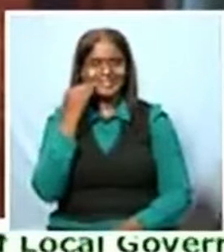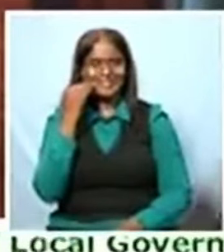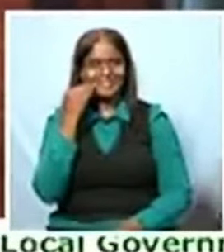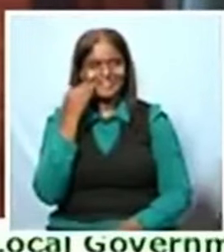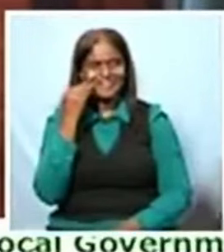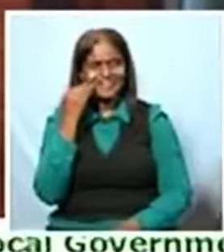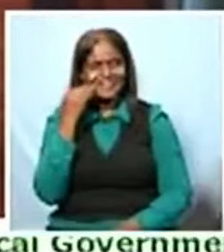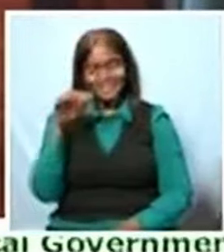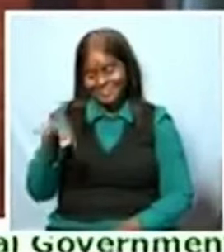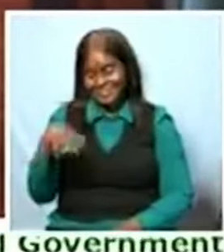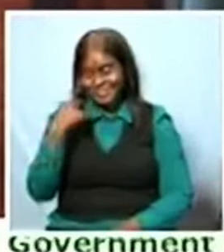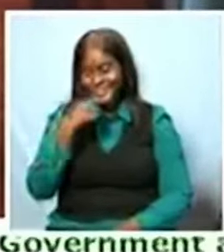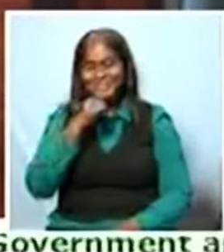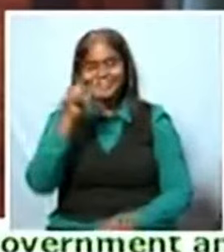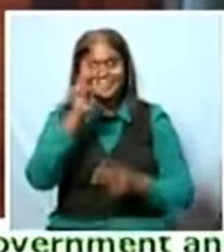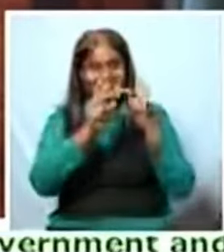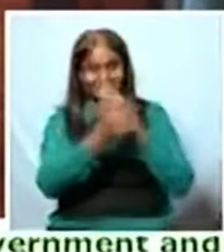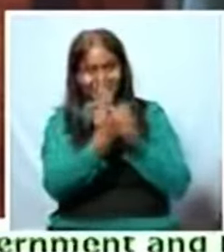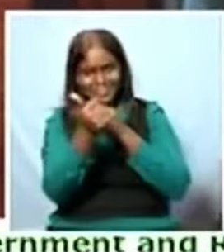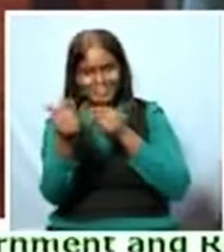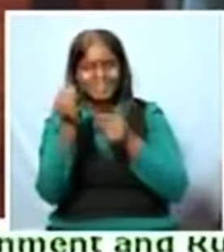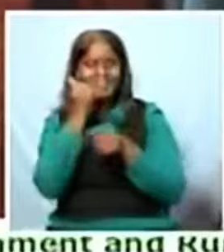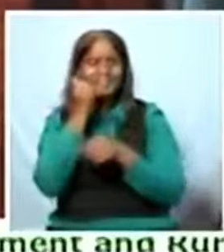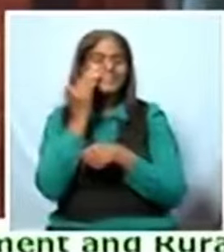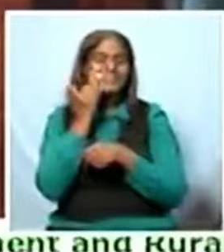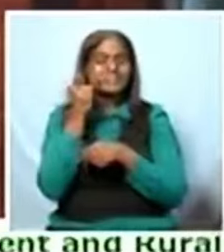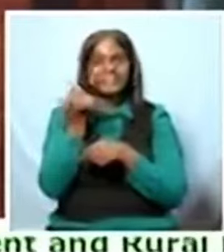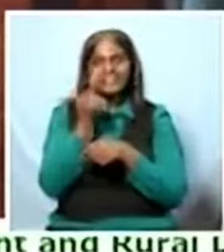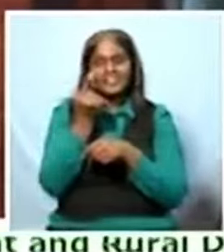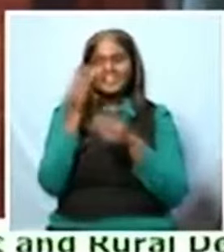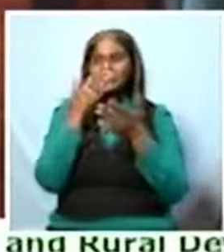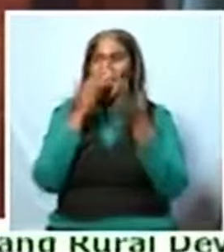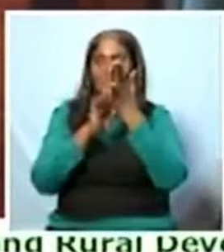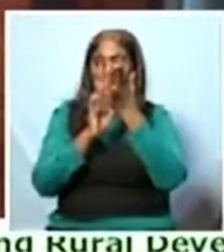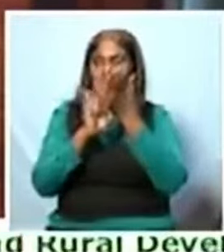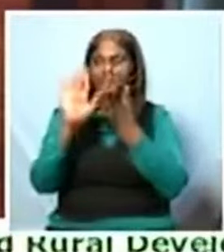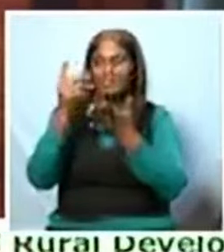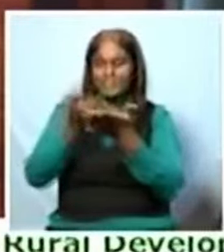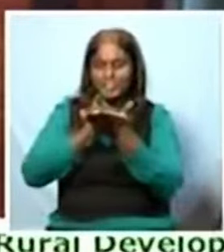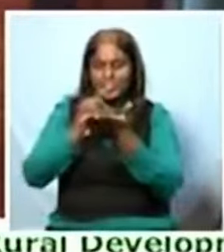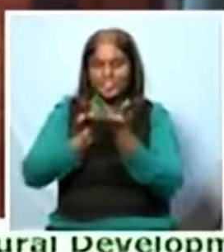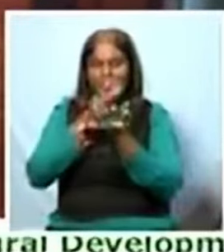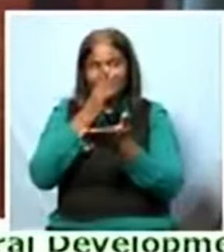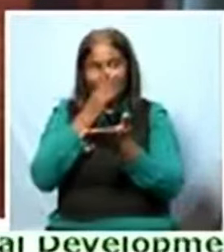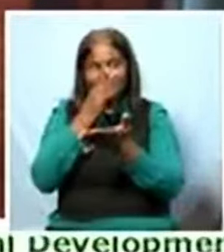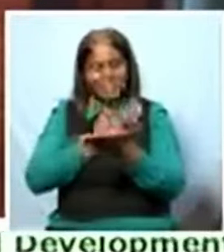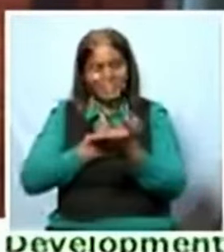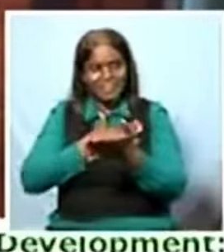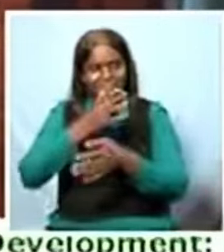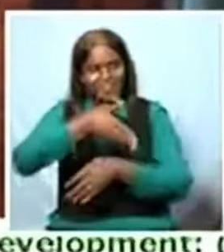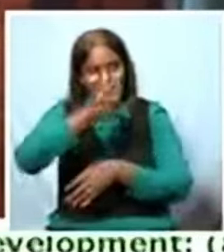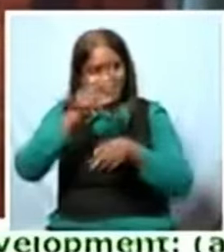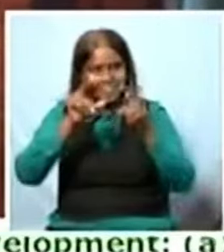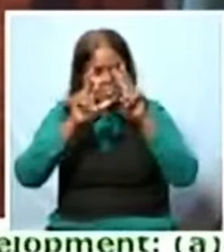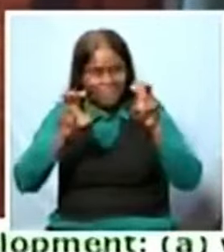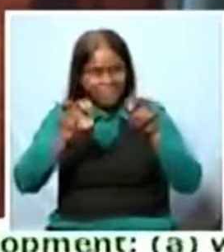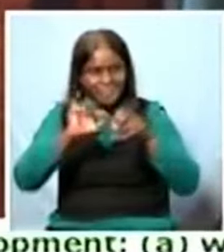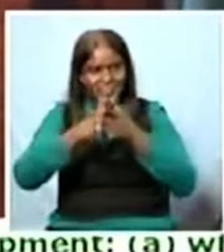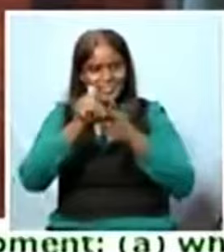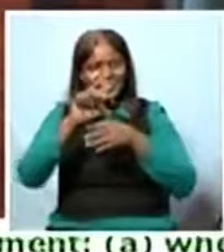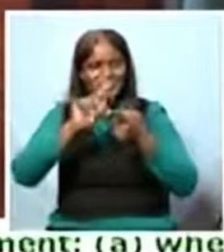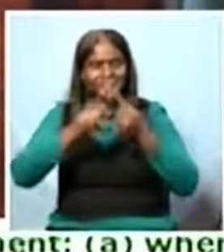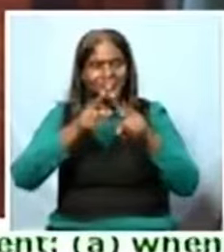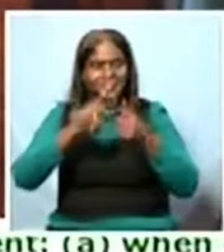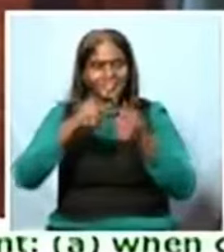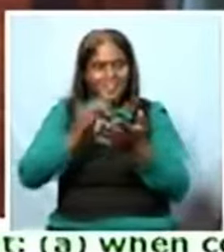The child who doesn't visit other homes only praises the cooking of the mother. So please go and check how your friends are